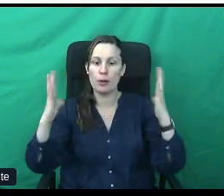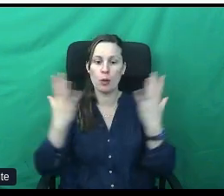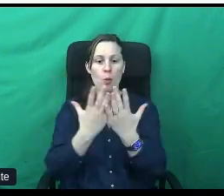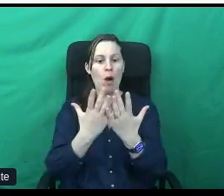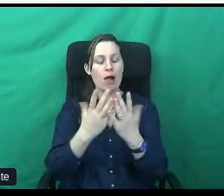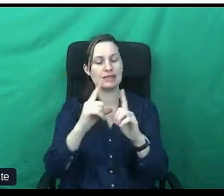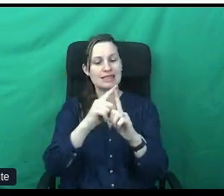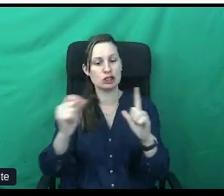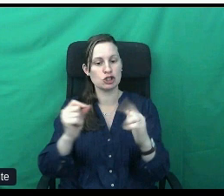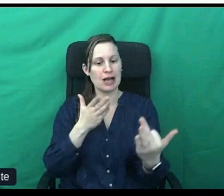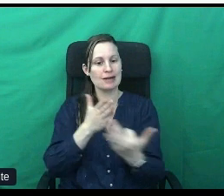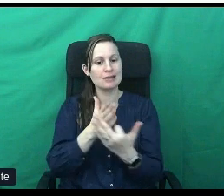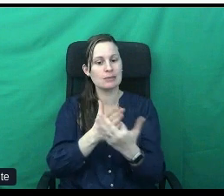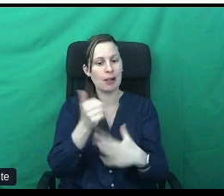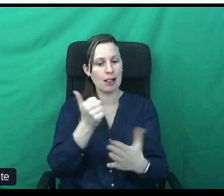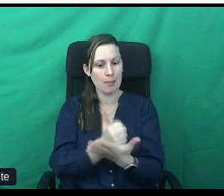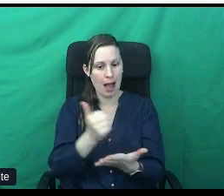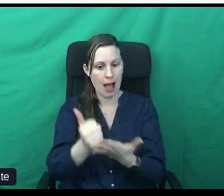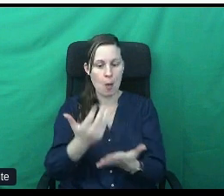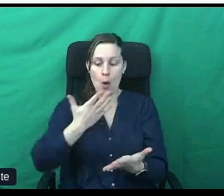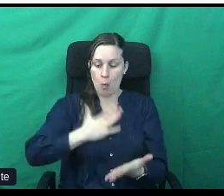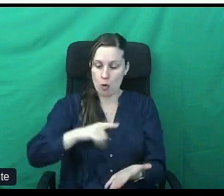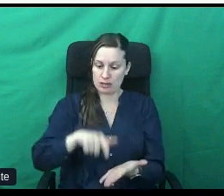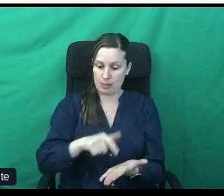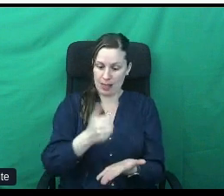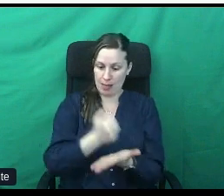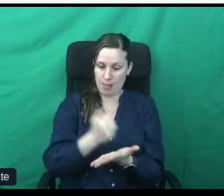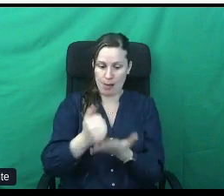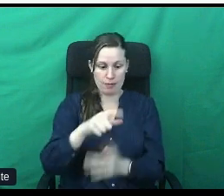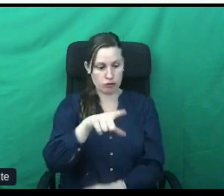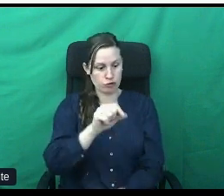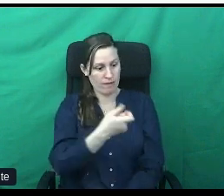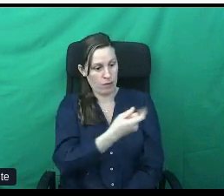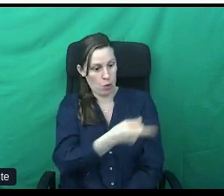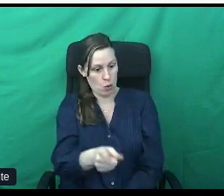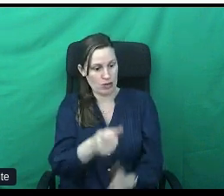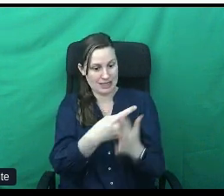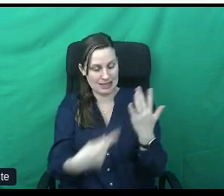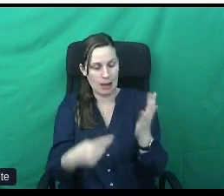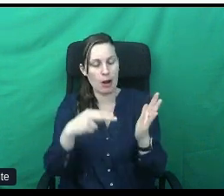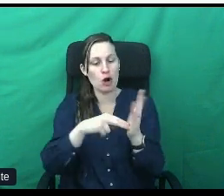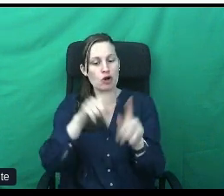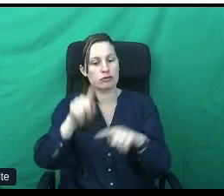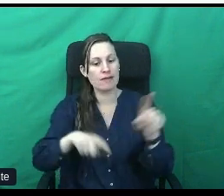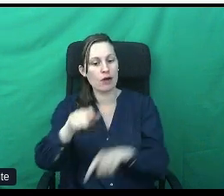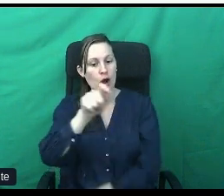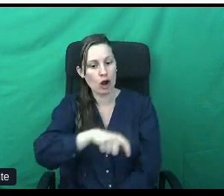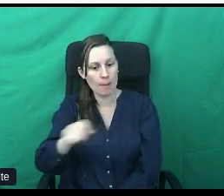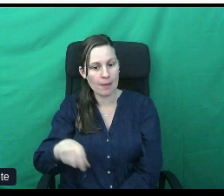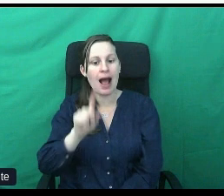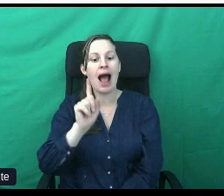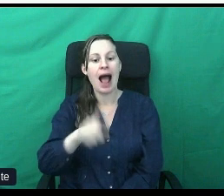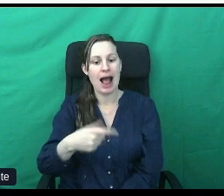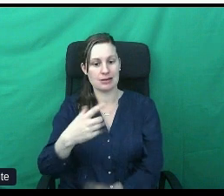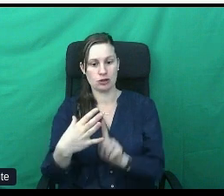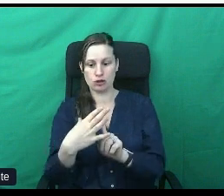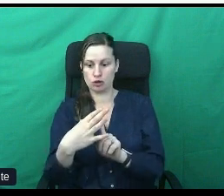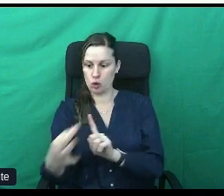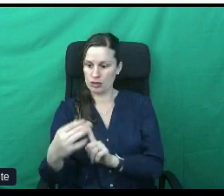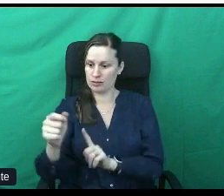bank. We want to be the bank of choice for our disabled and neurodiverse customers and the employer of choice for our disabled and neurodiverse